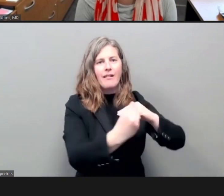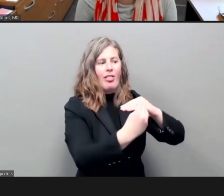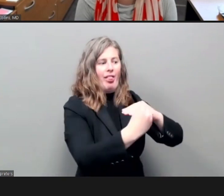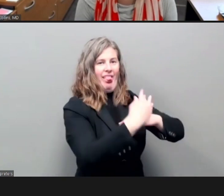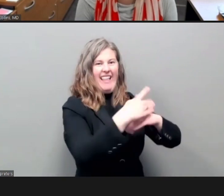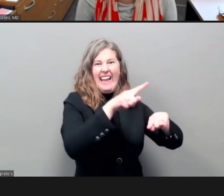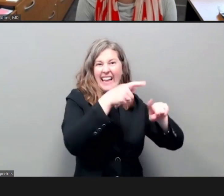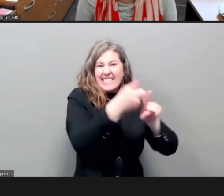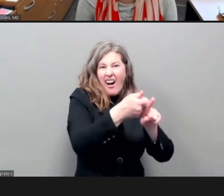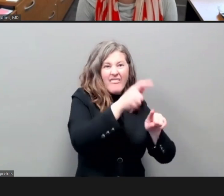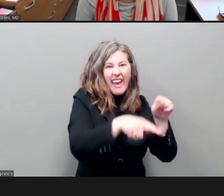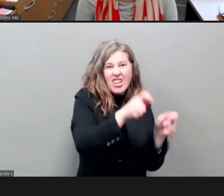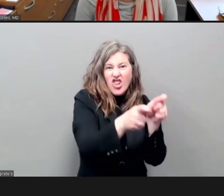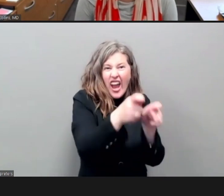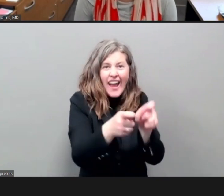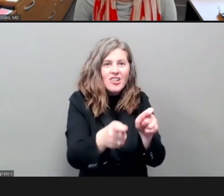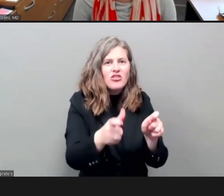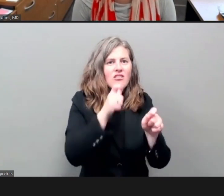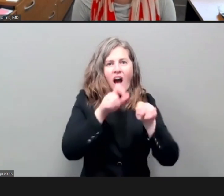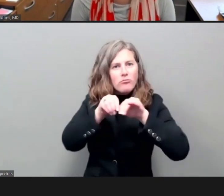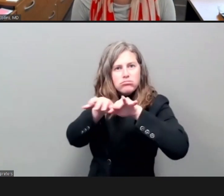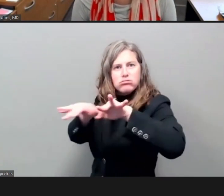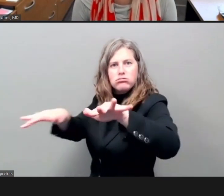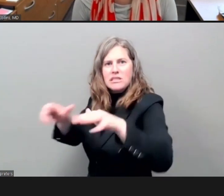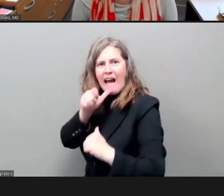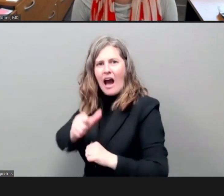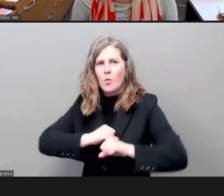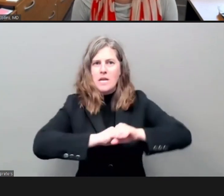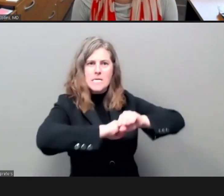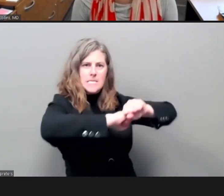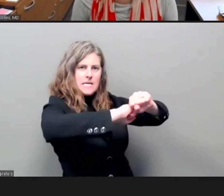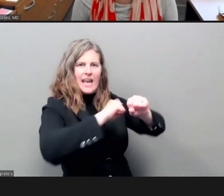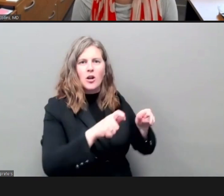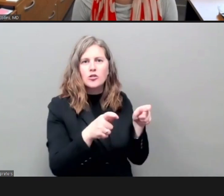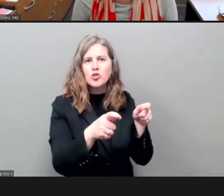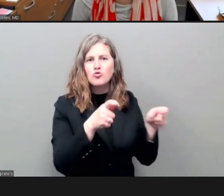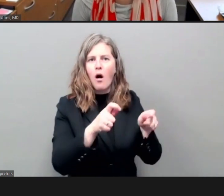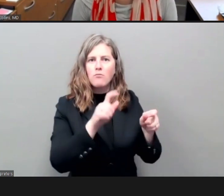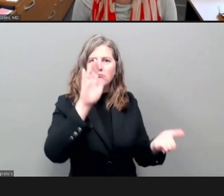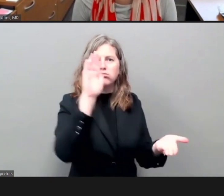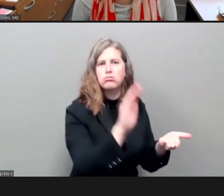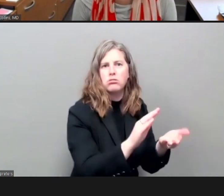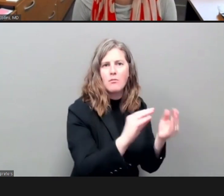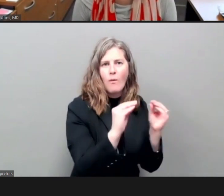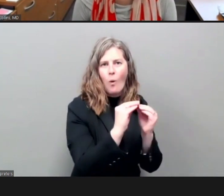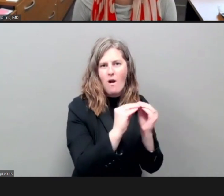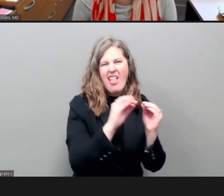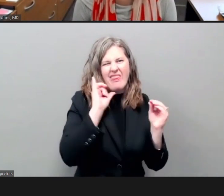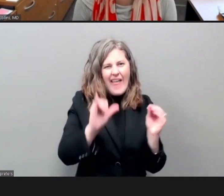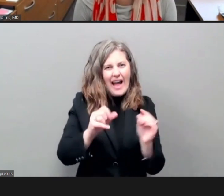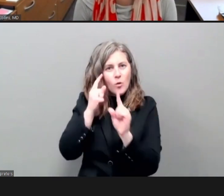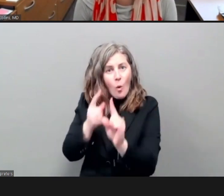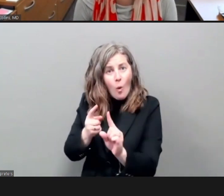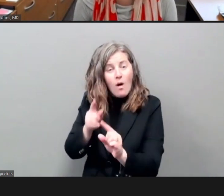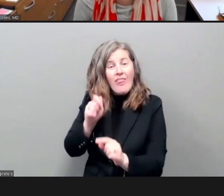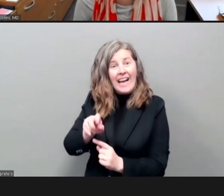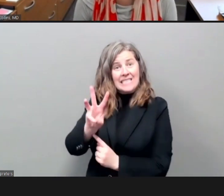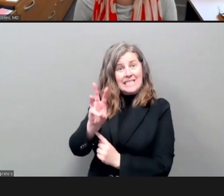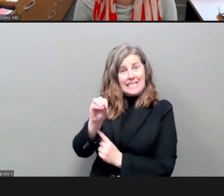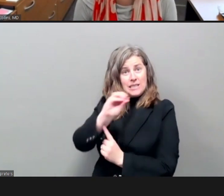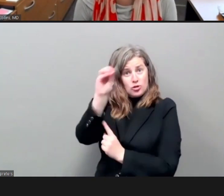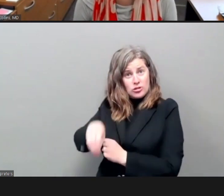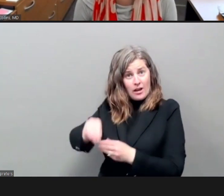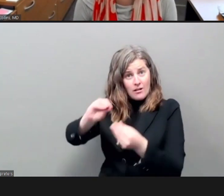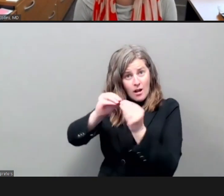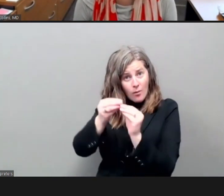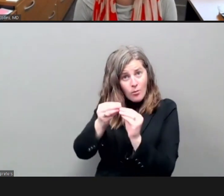often. It's not as present, right? And we control it to the highest degree possible. That 60% vaccine